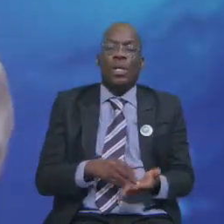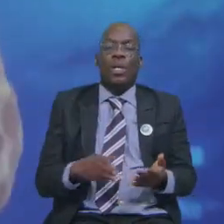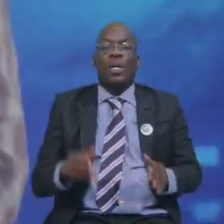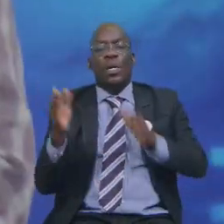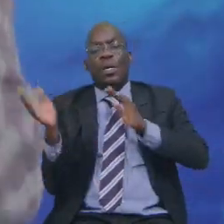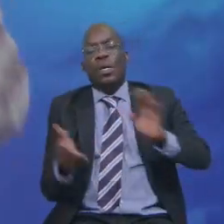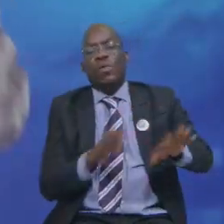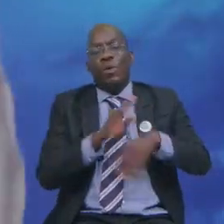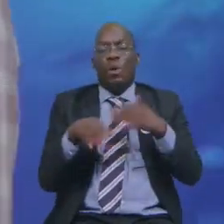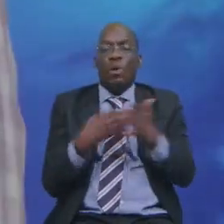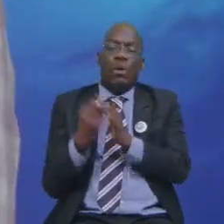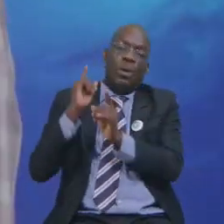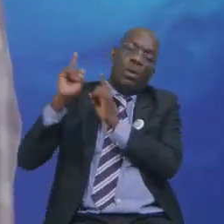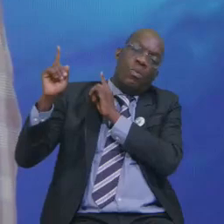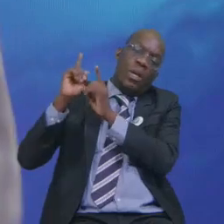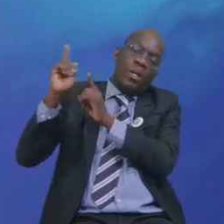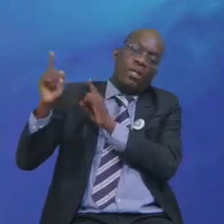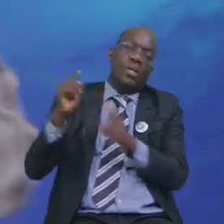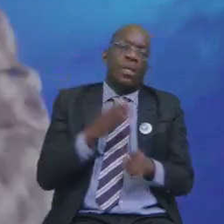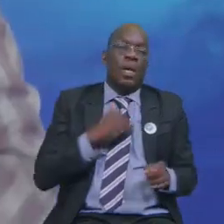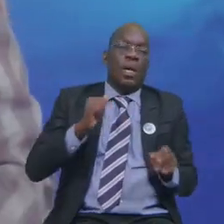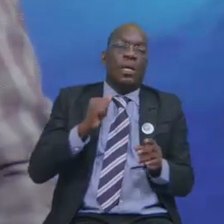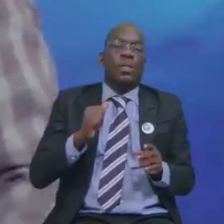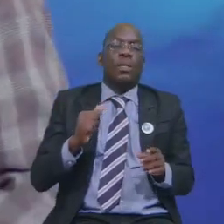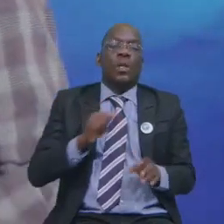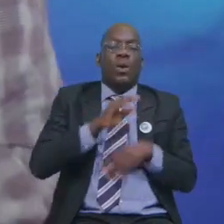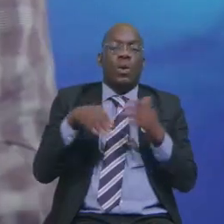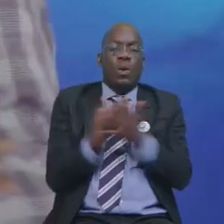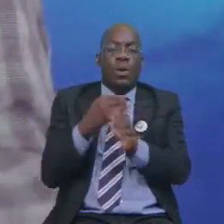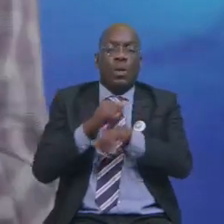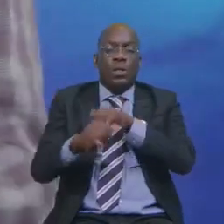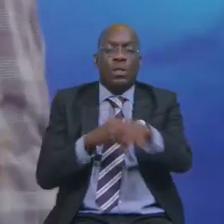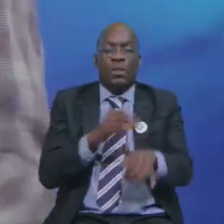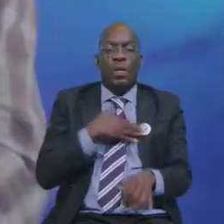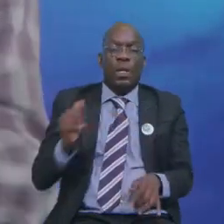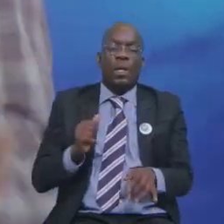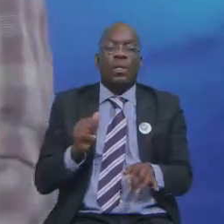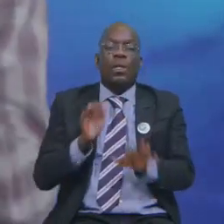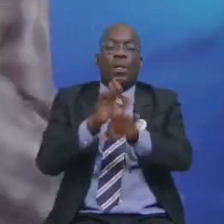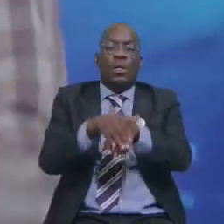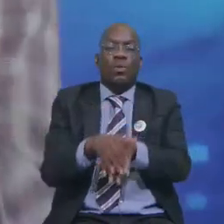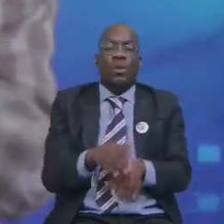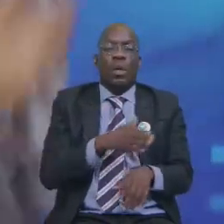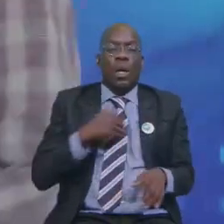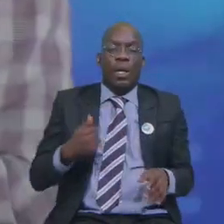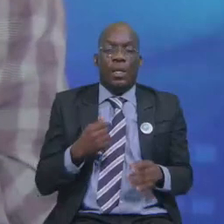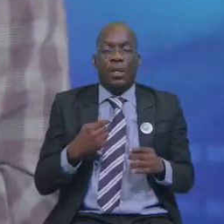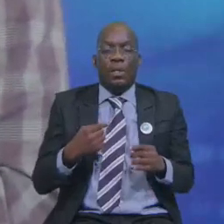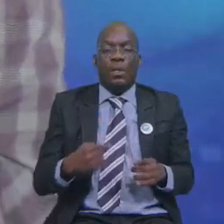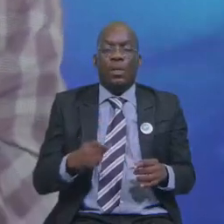all guile and hypocrisies and envies and all